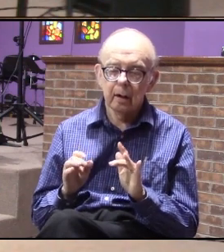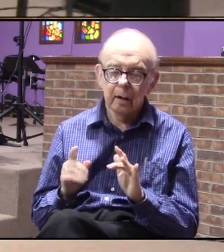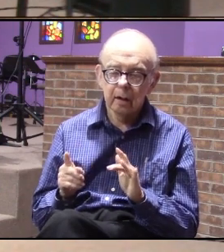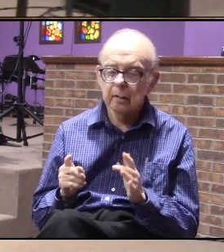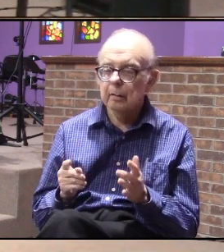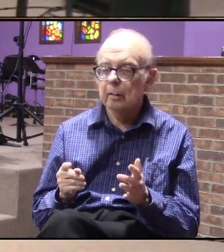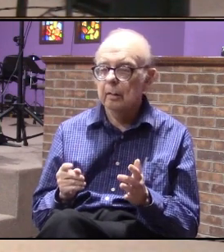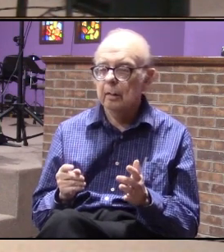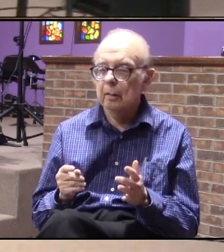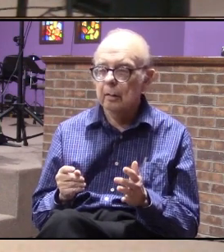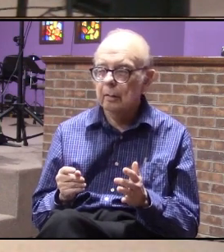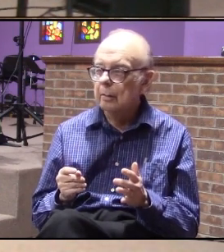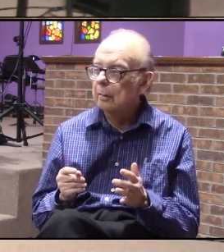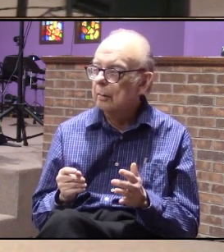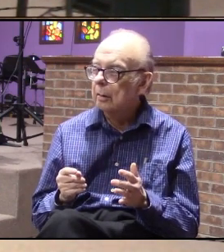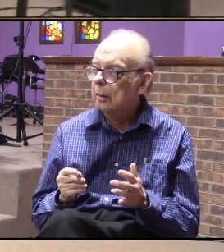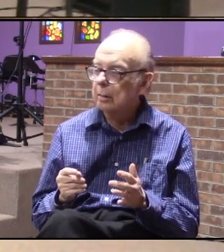are